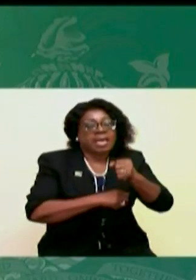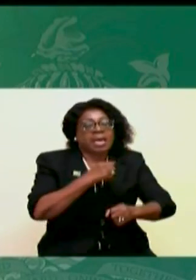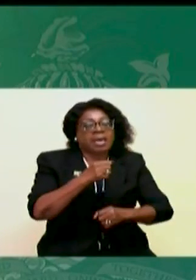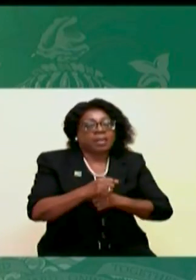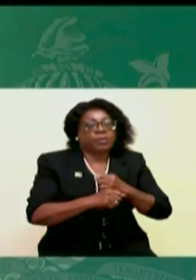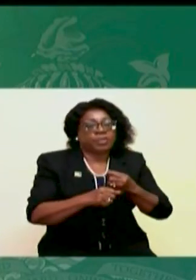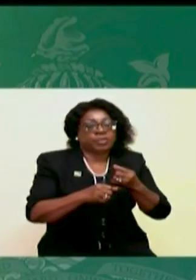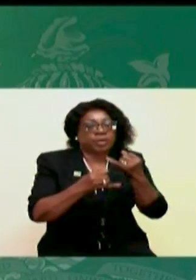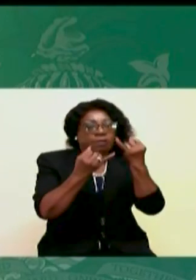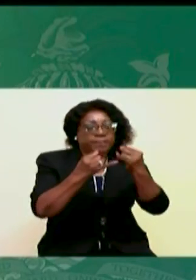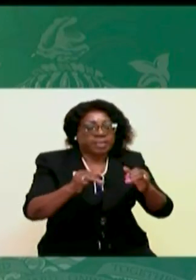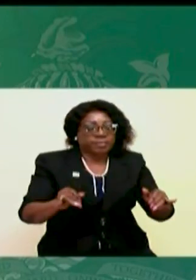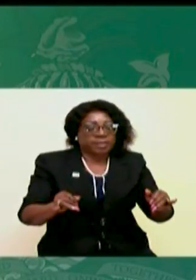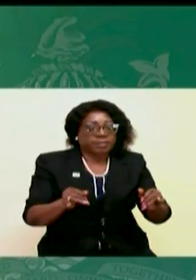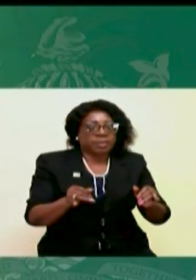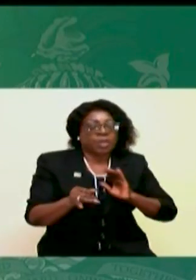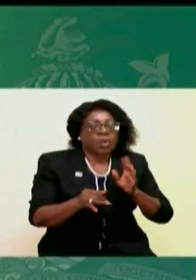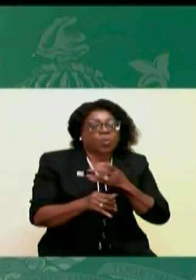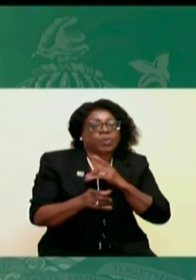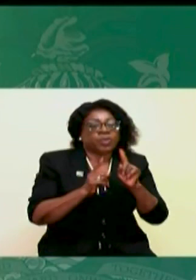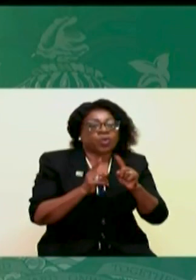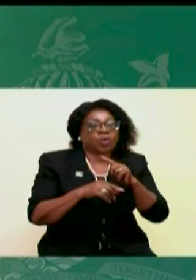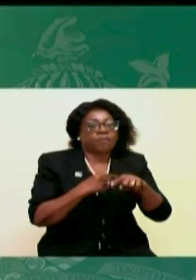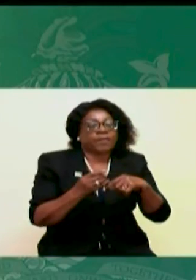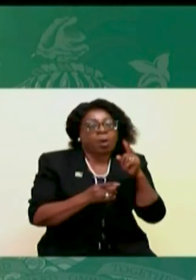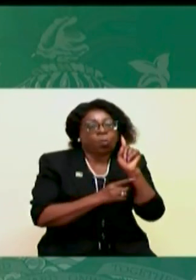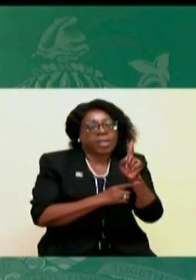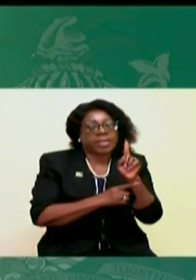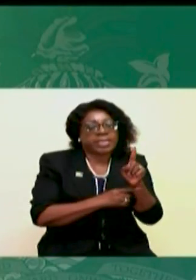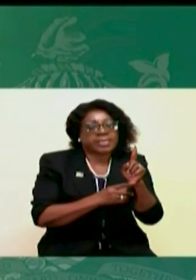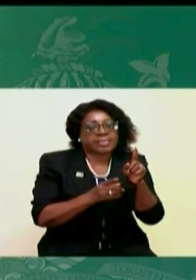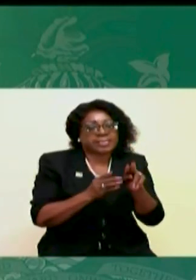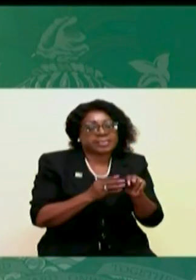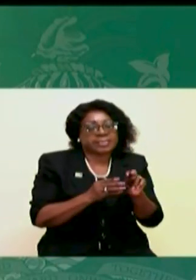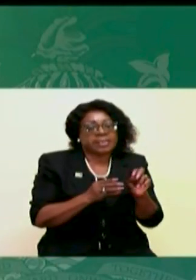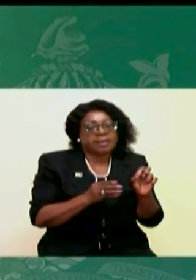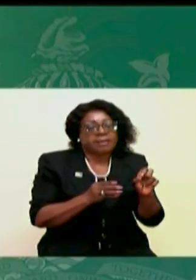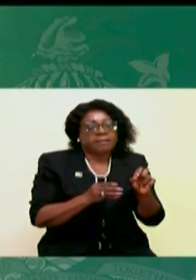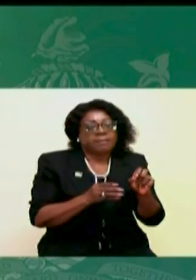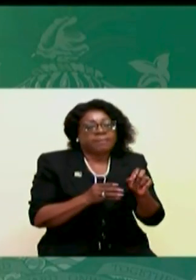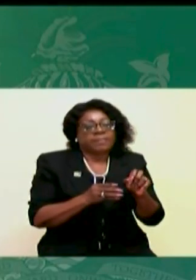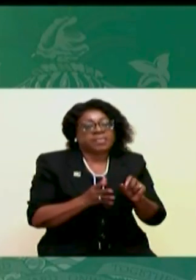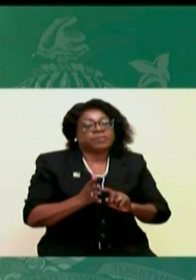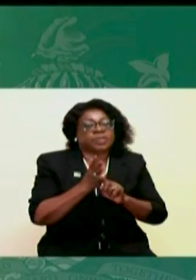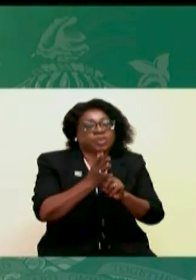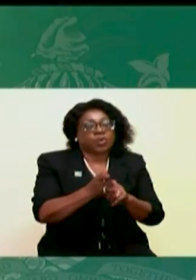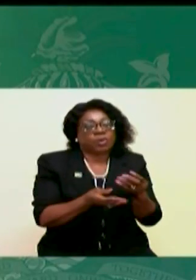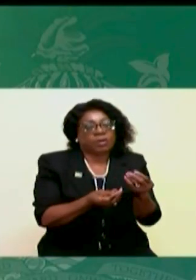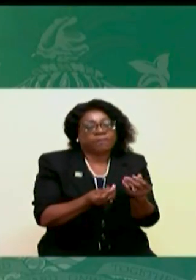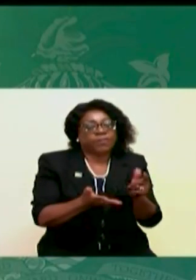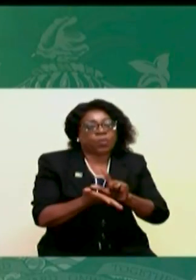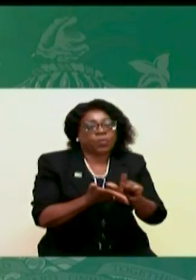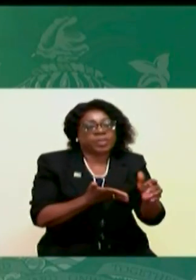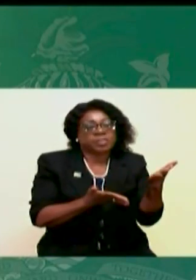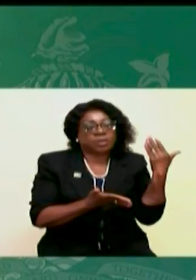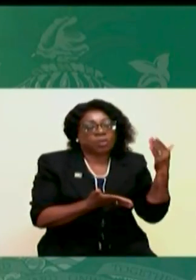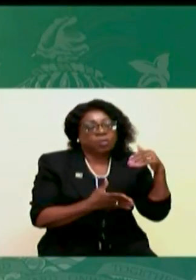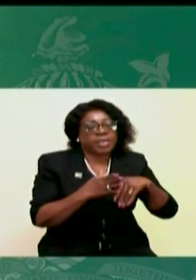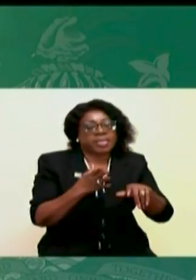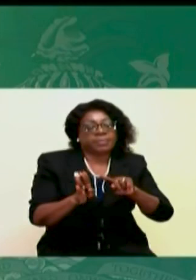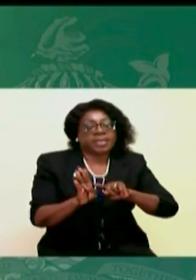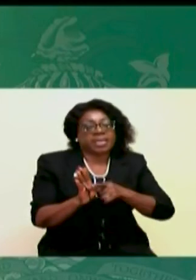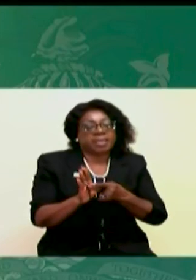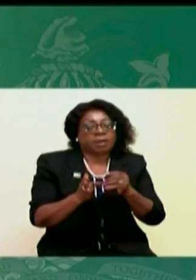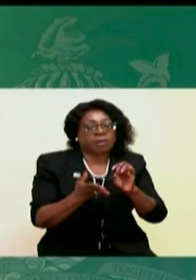speak about our oneness as a nation. This oneness was reflected a few weeks ago at the beginning of June as